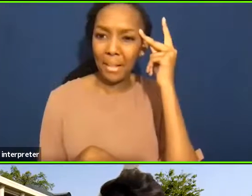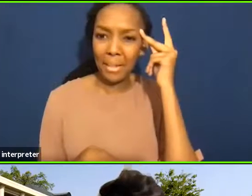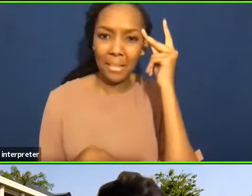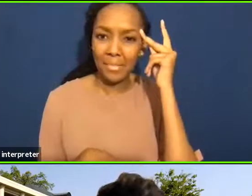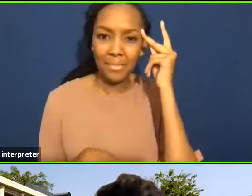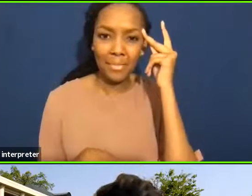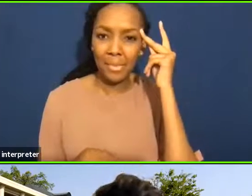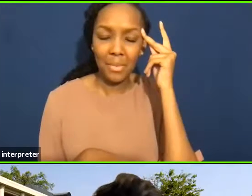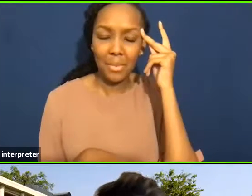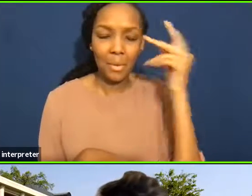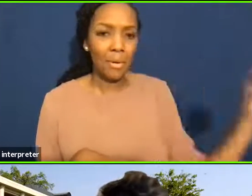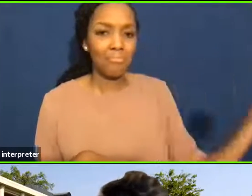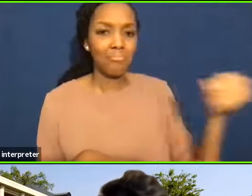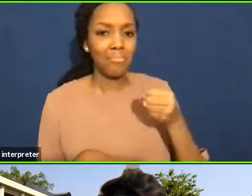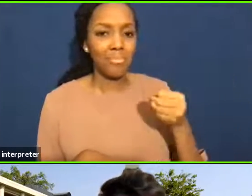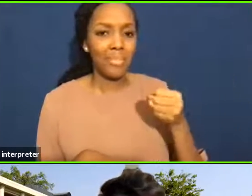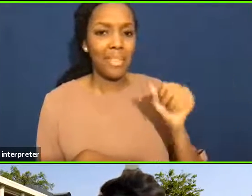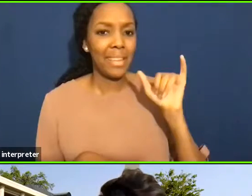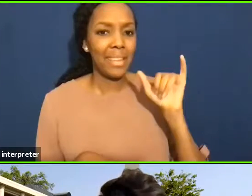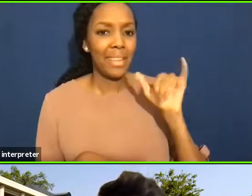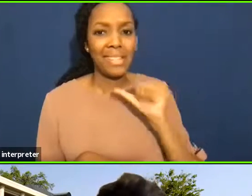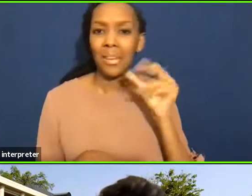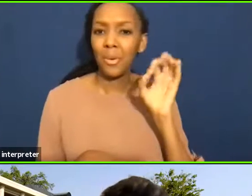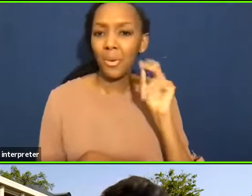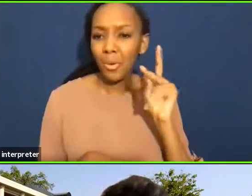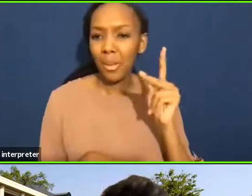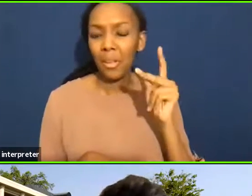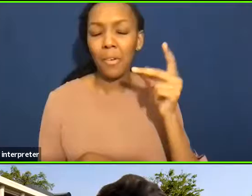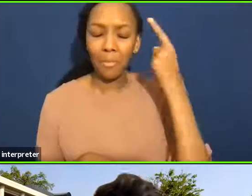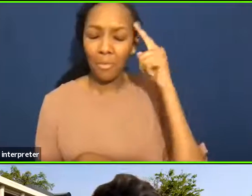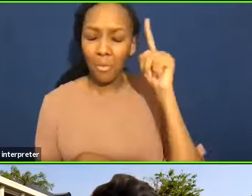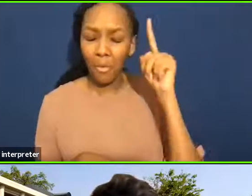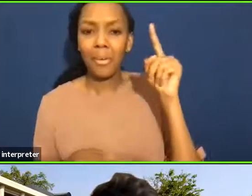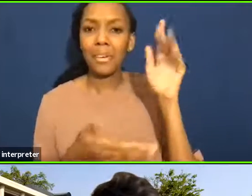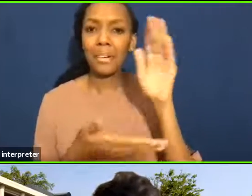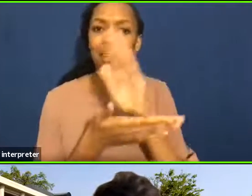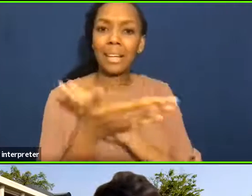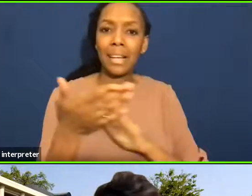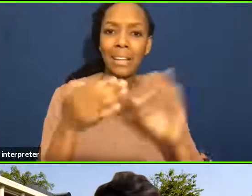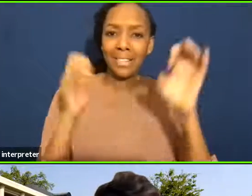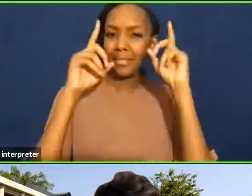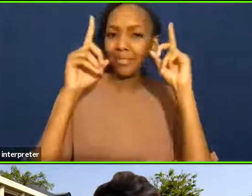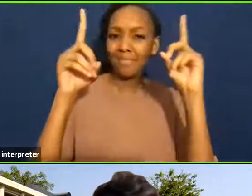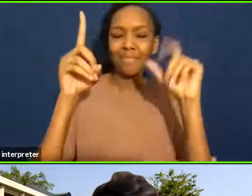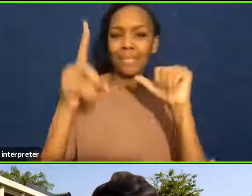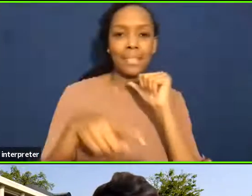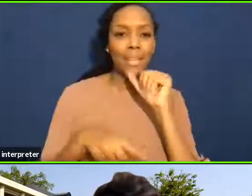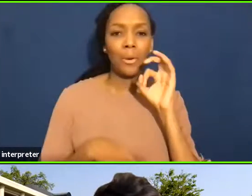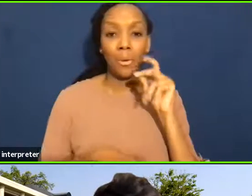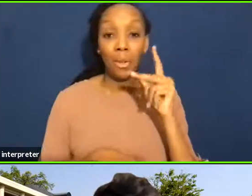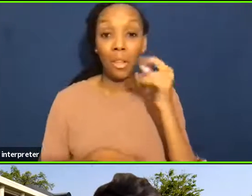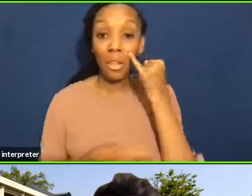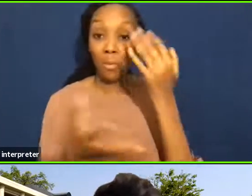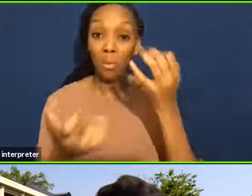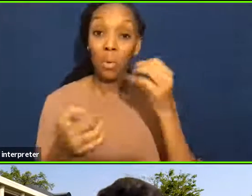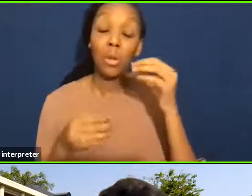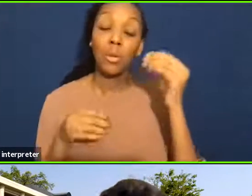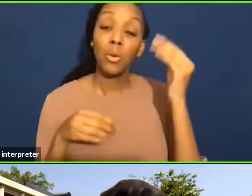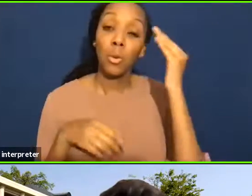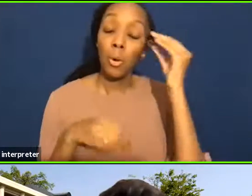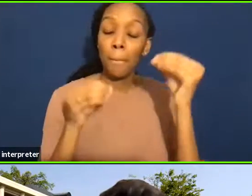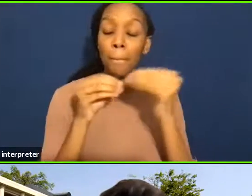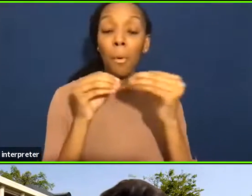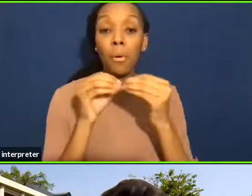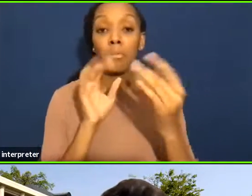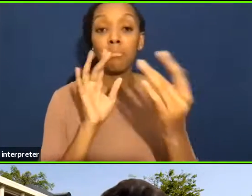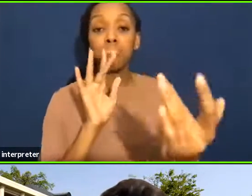appointment situation, and that's not okay, especially for higher education. So if you want to know more about that, you can definitely reach out to me. I'd be more than